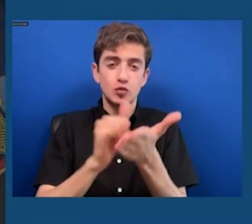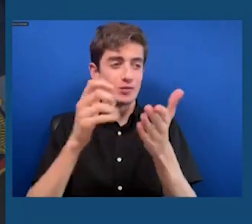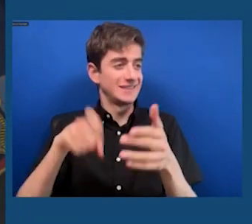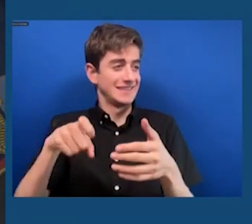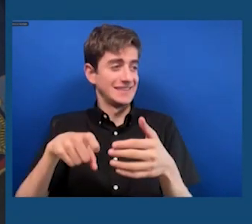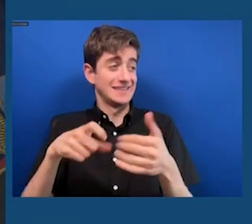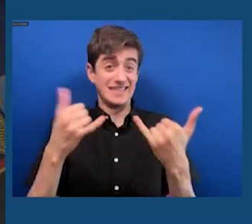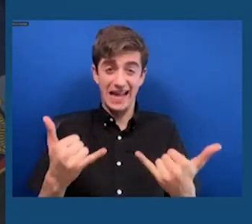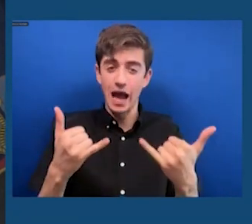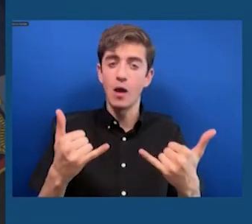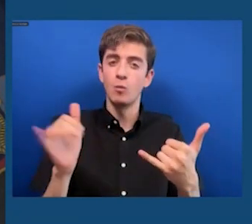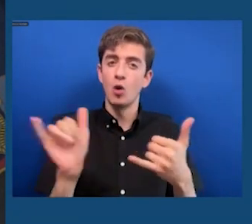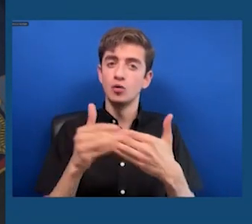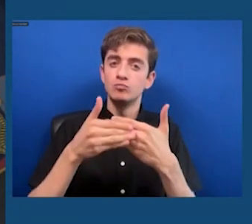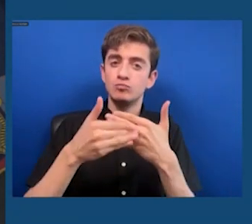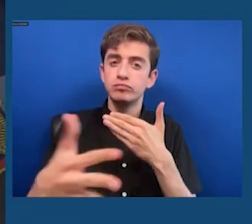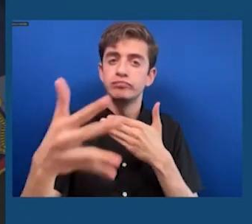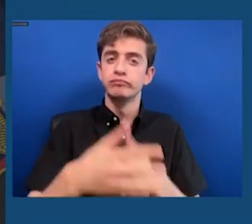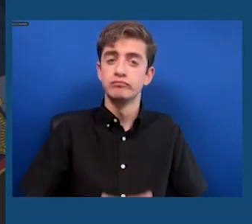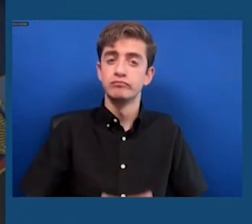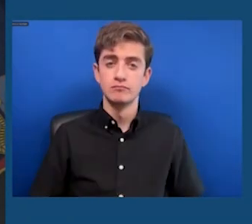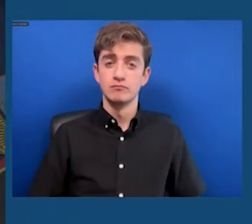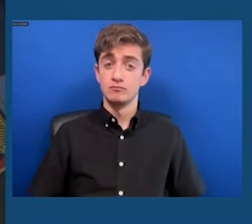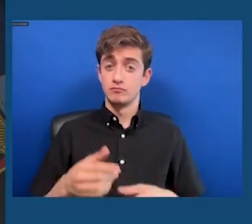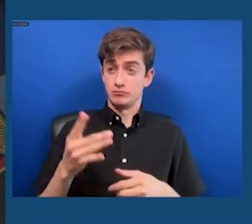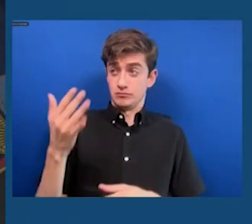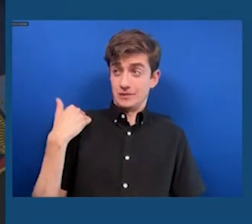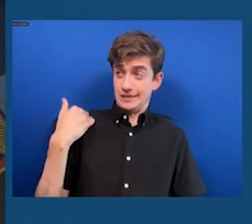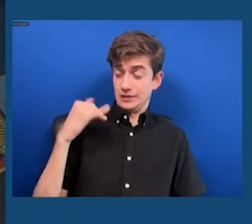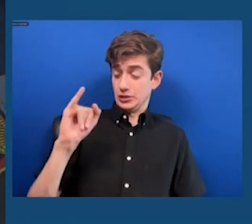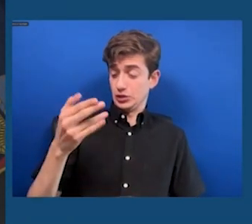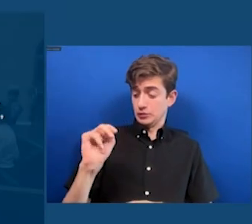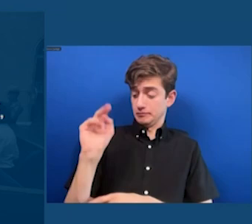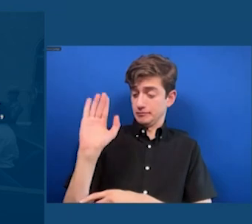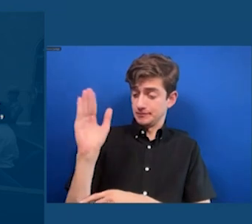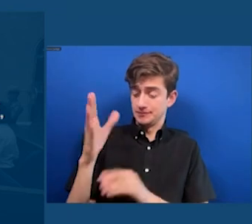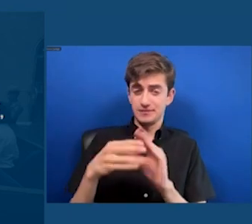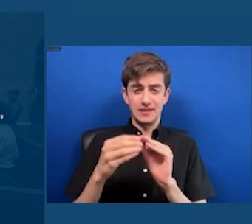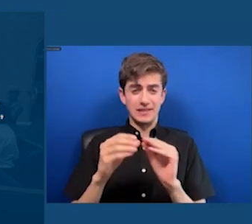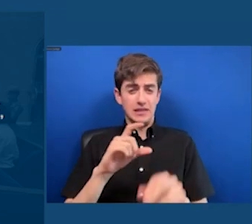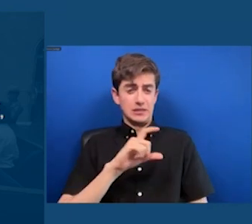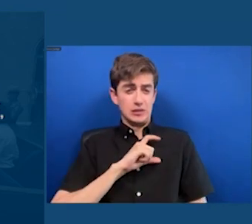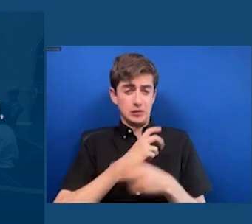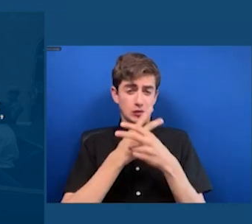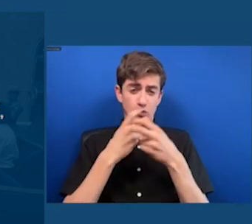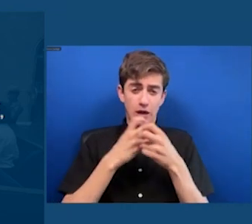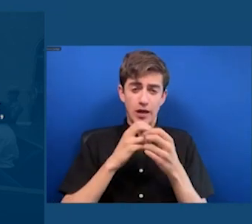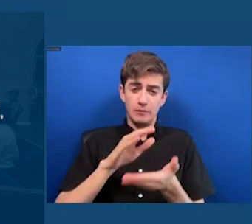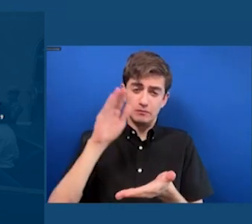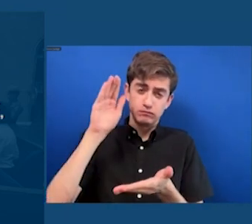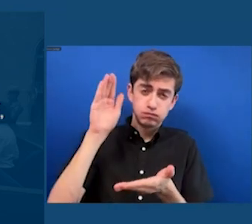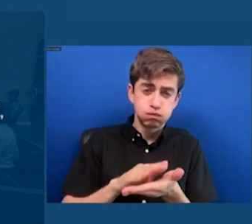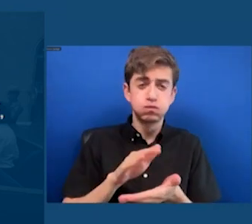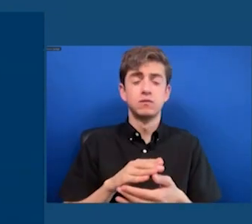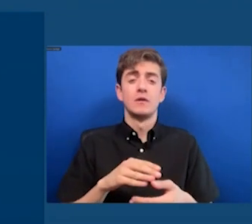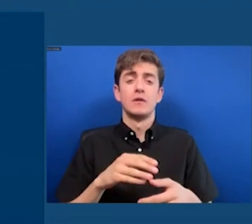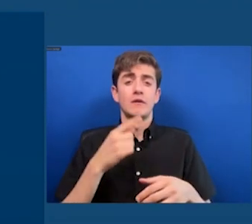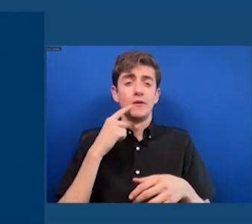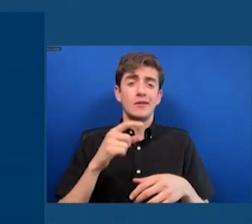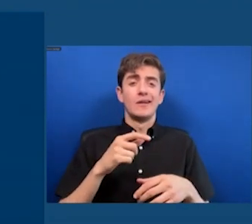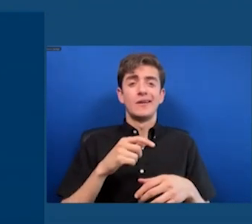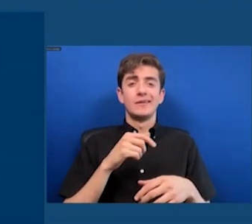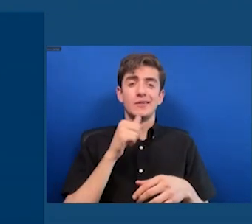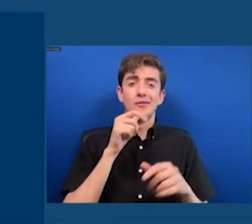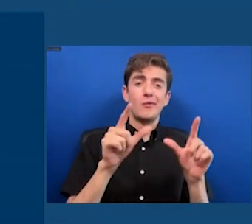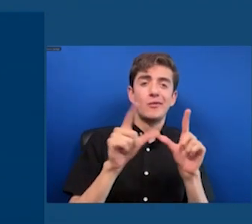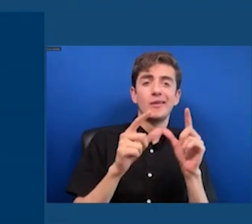crack down on persistent crime, like retail theft and the proliferation of unlicensed cannabis stores and toll evaders.